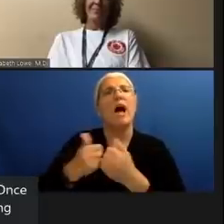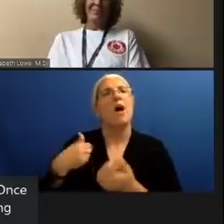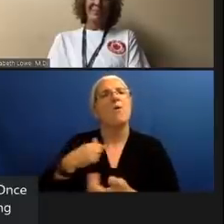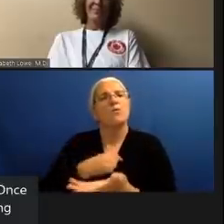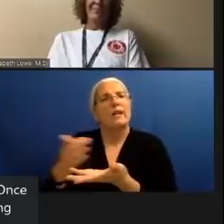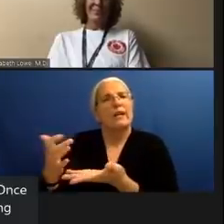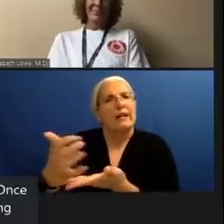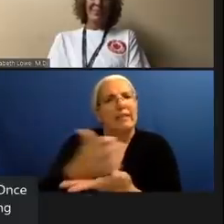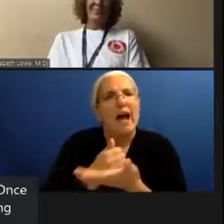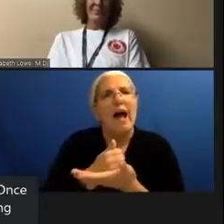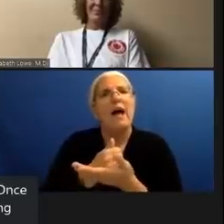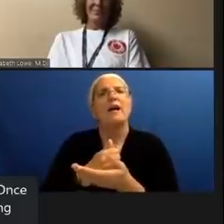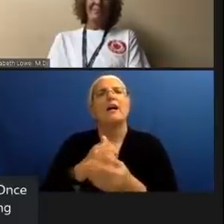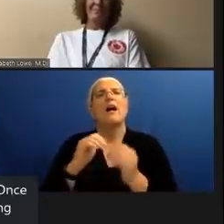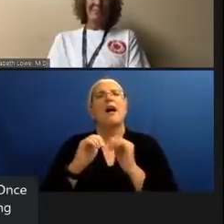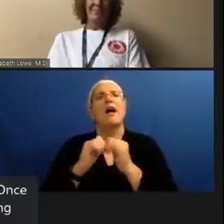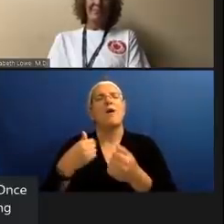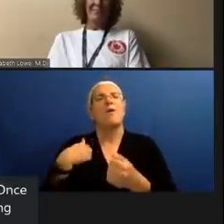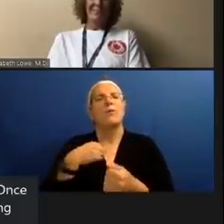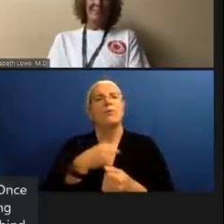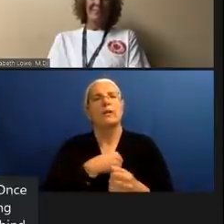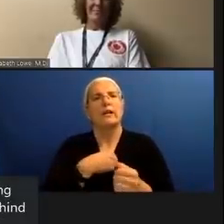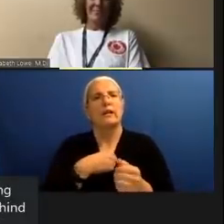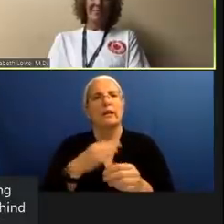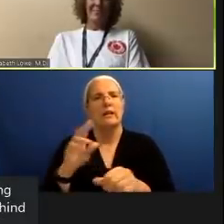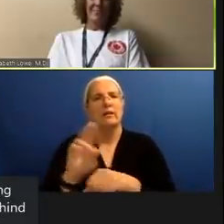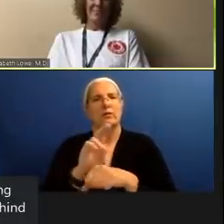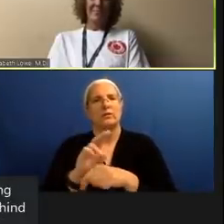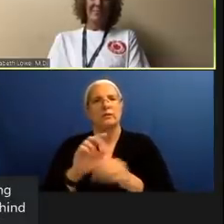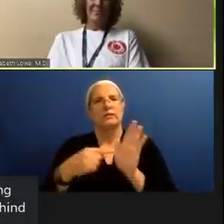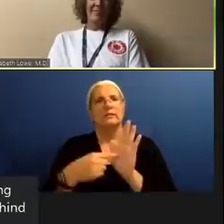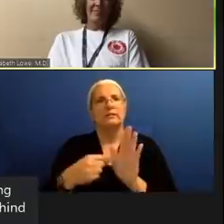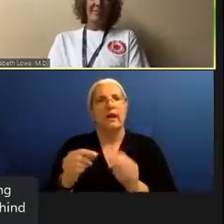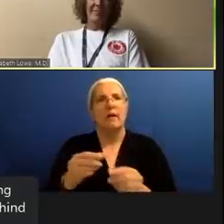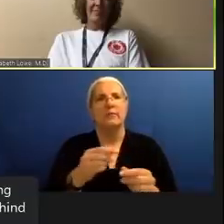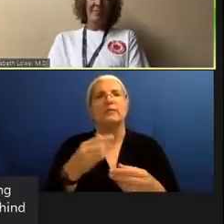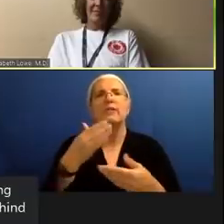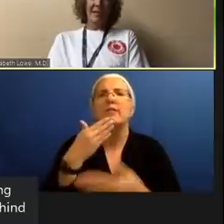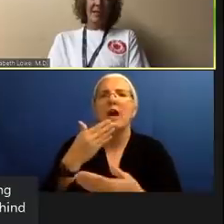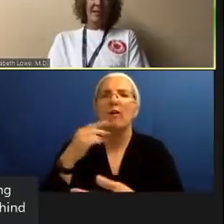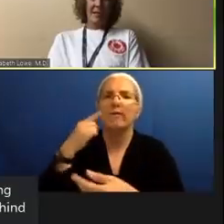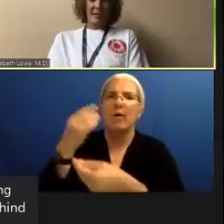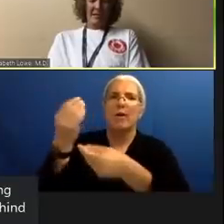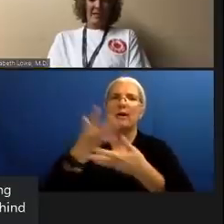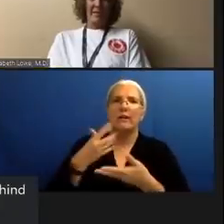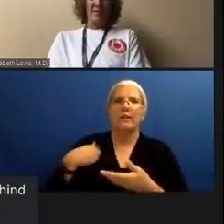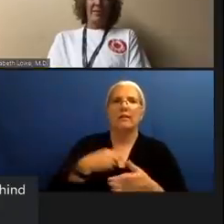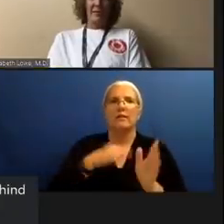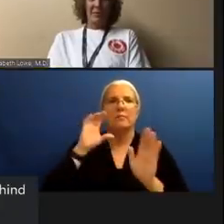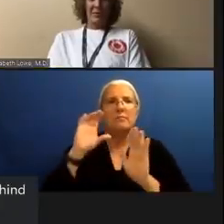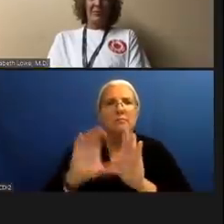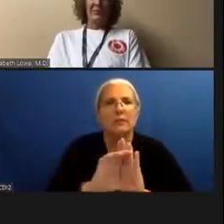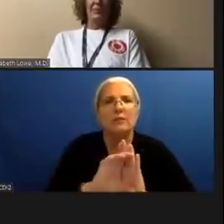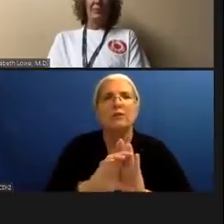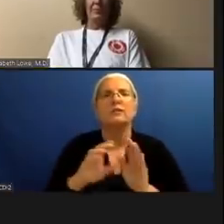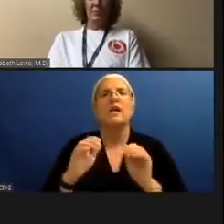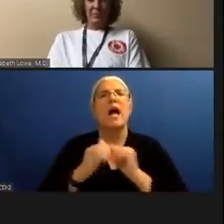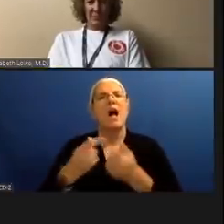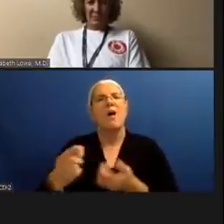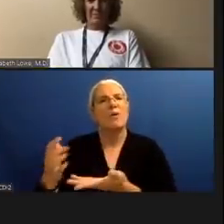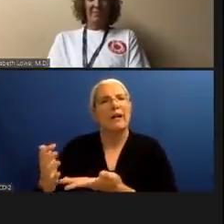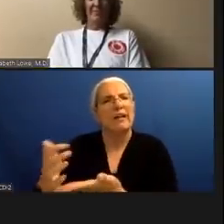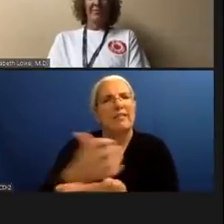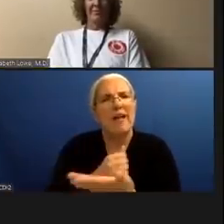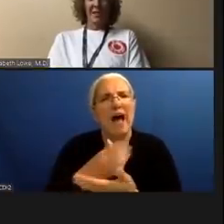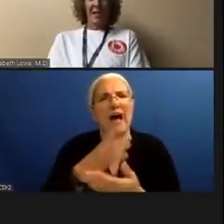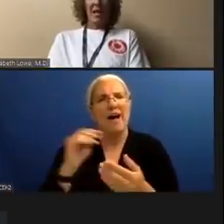the scenes photos, not only of your team, but the testing and process. Where do those samples go? How do they get there? And typically, what is that